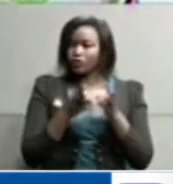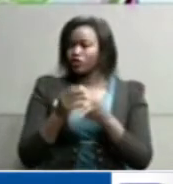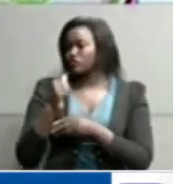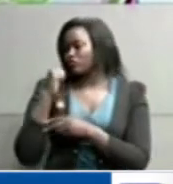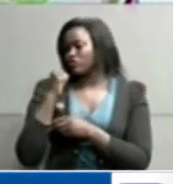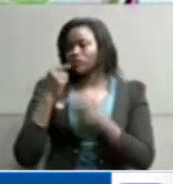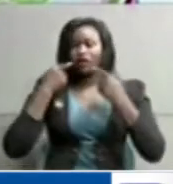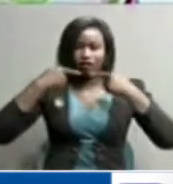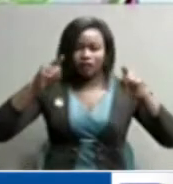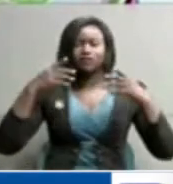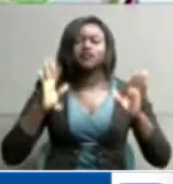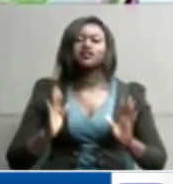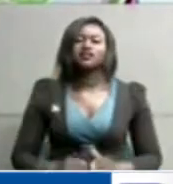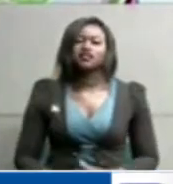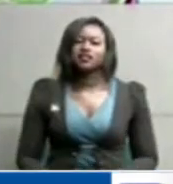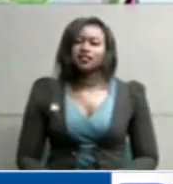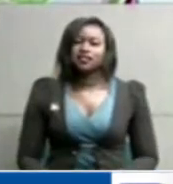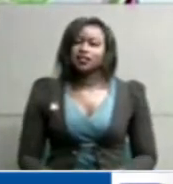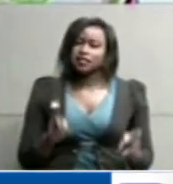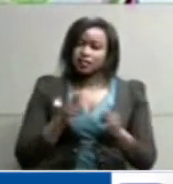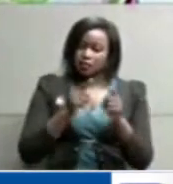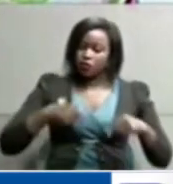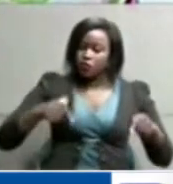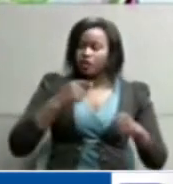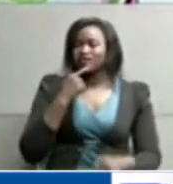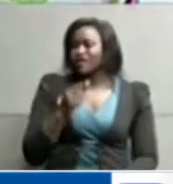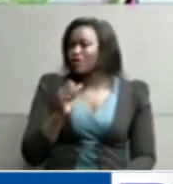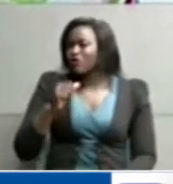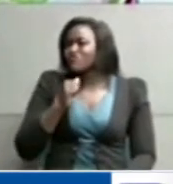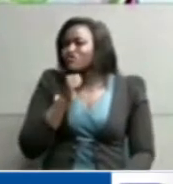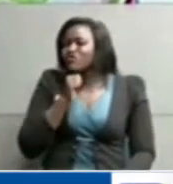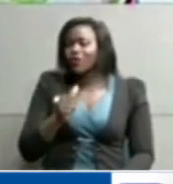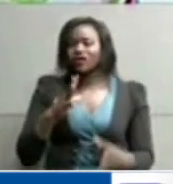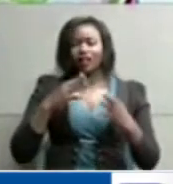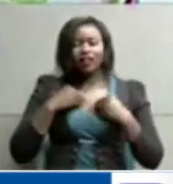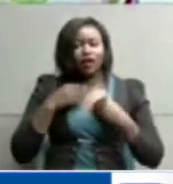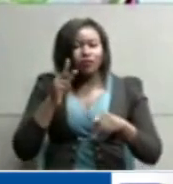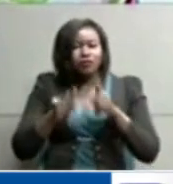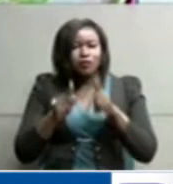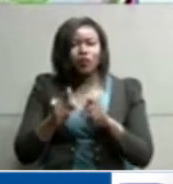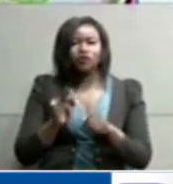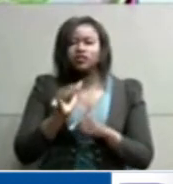yesterday, and we also said we shall not allow people to come in by